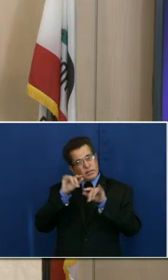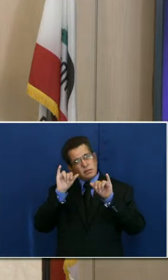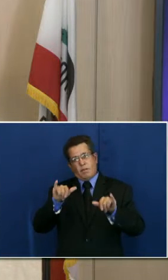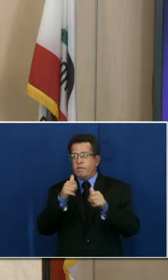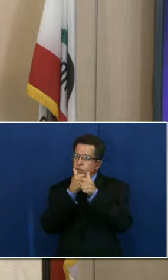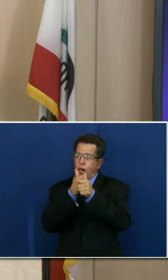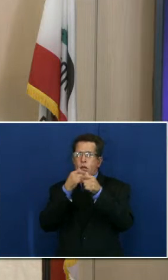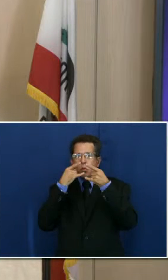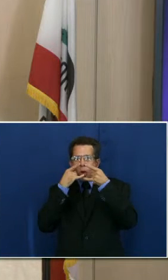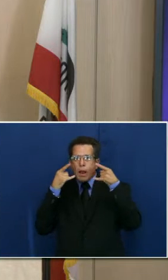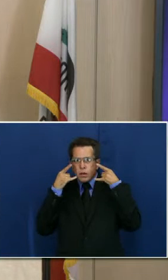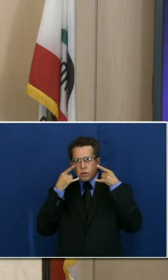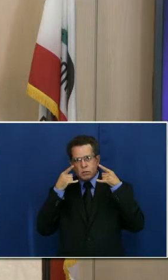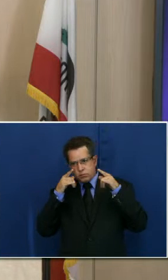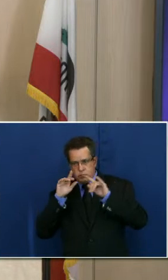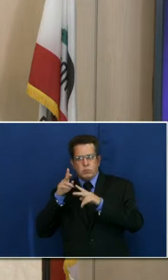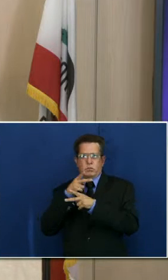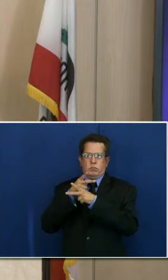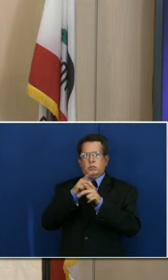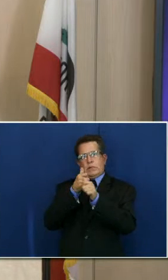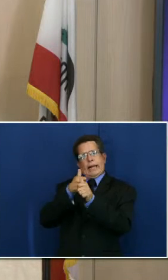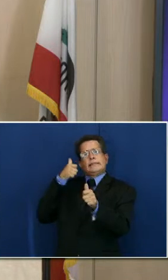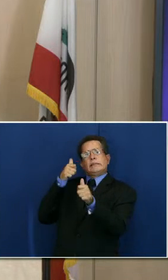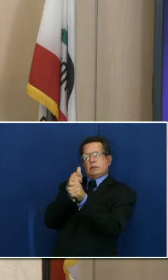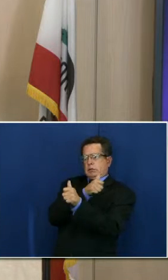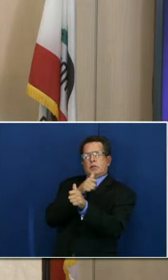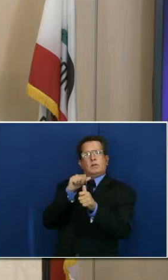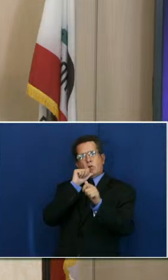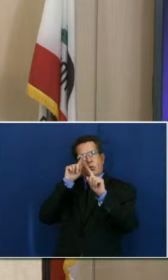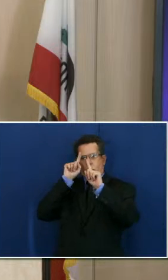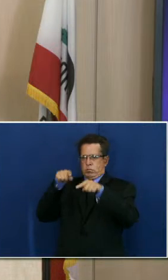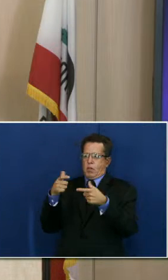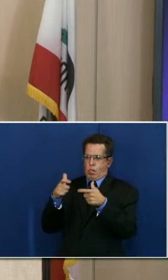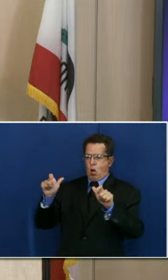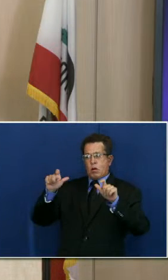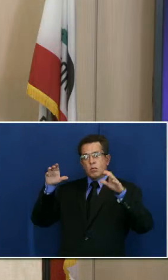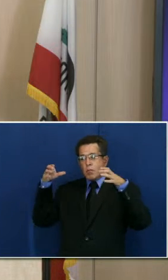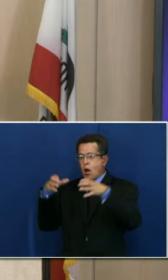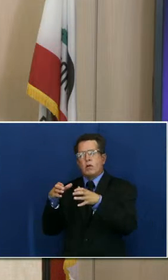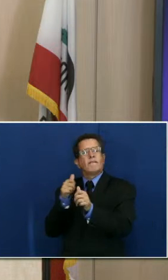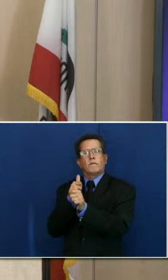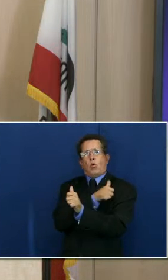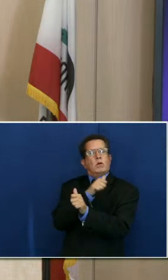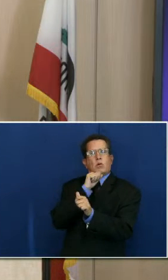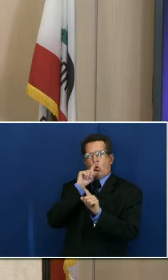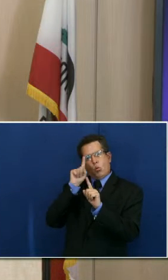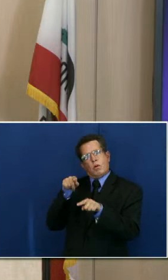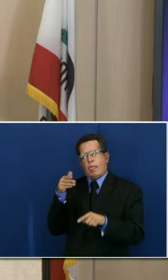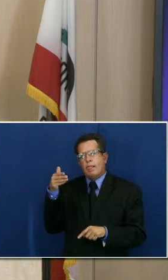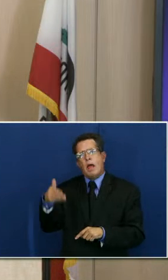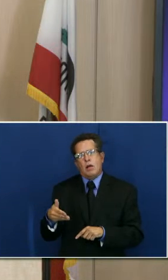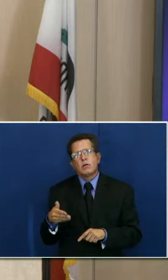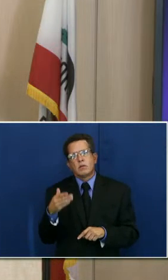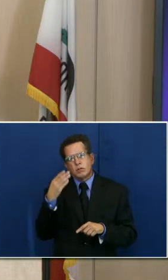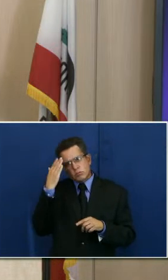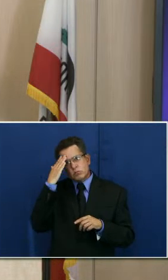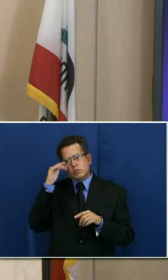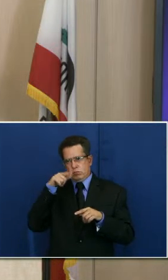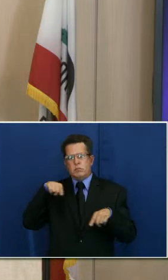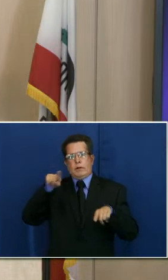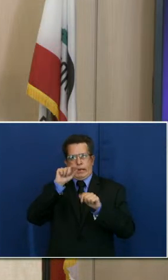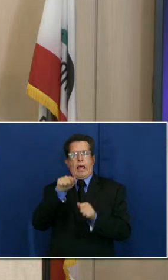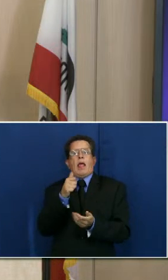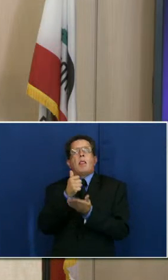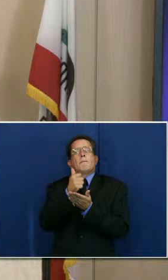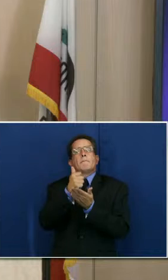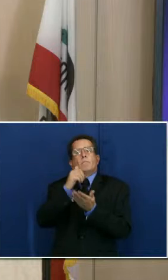wearing facial coverings, maintaining social distancing, avoiding large gatherings, and those types of things I think can